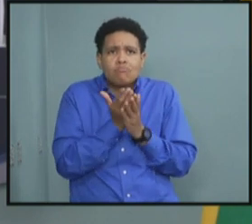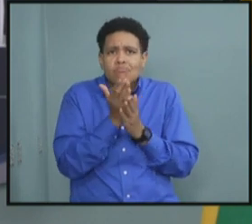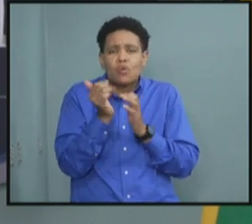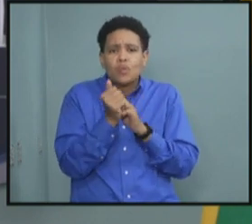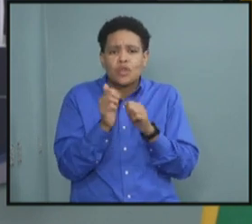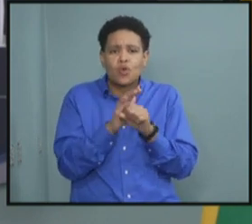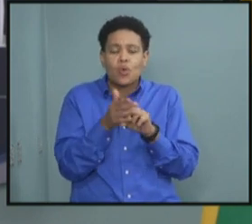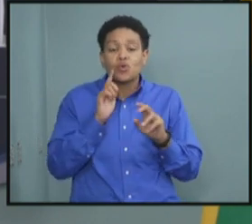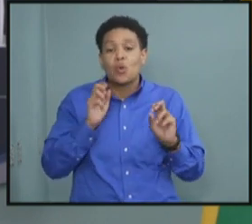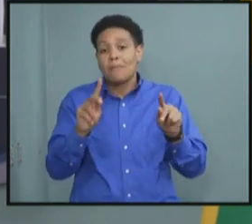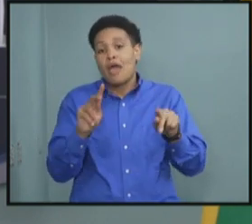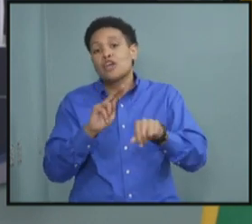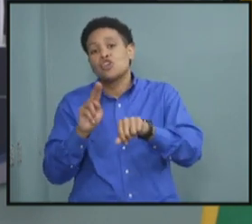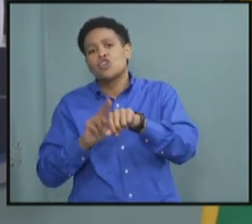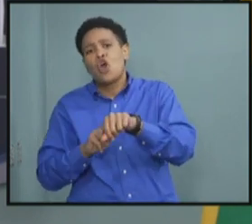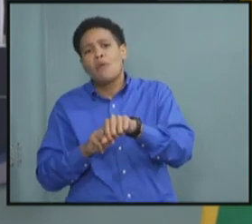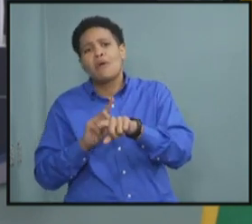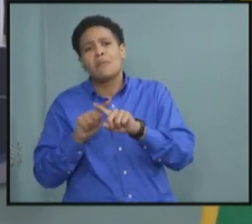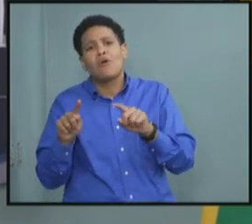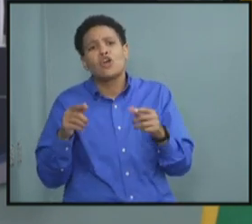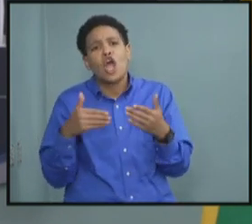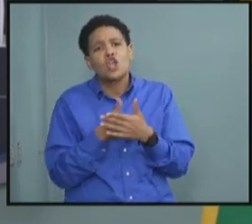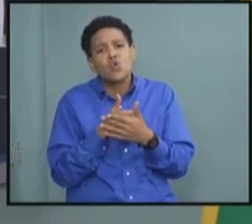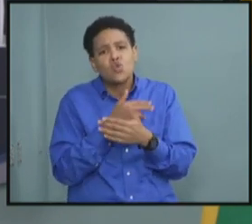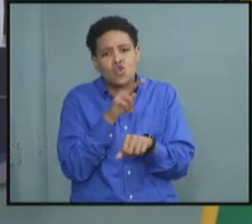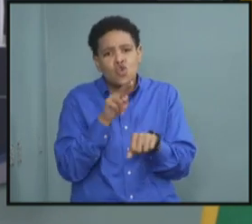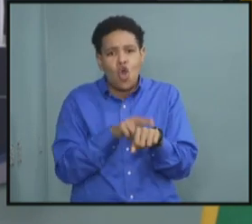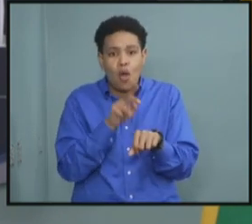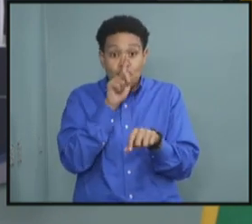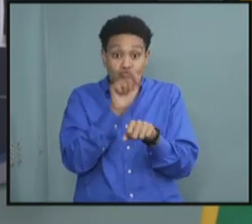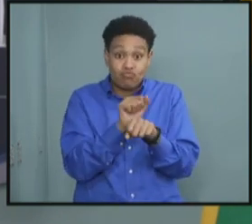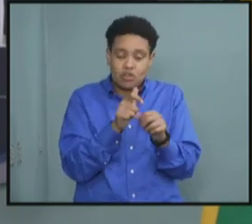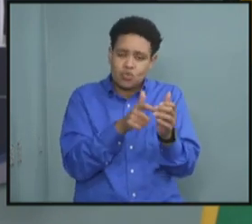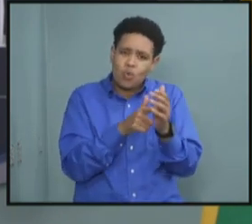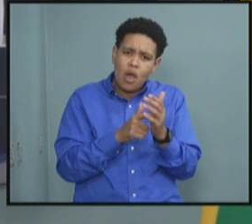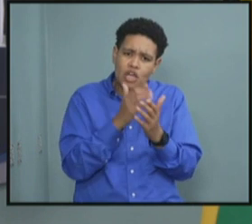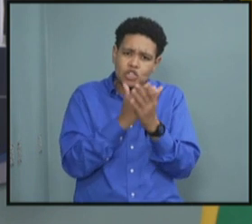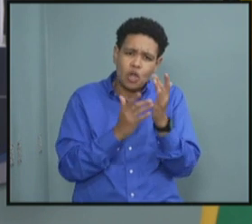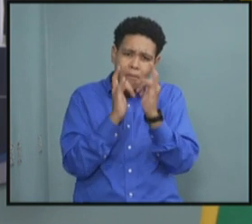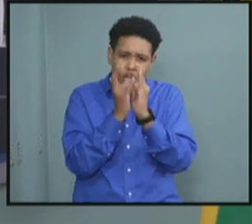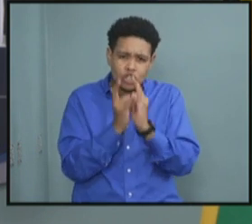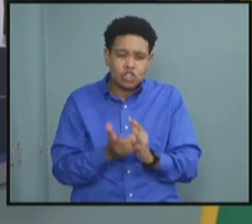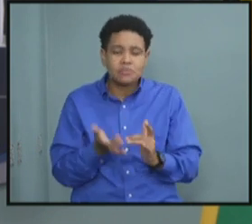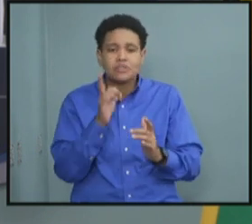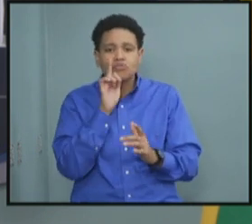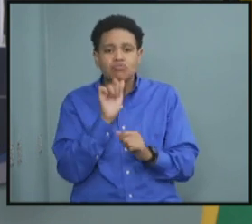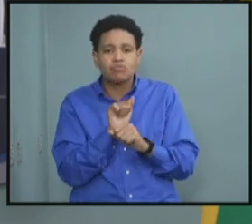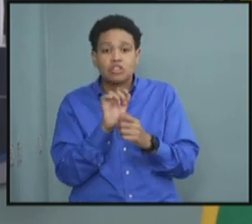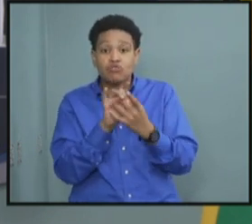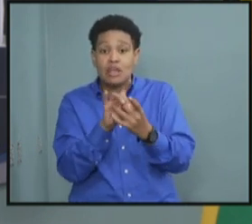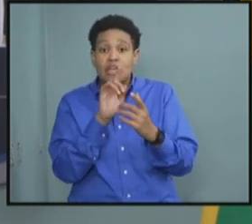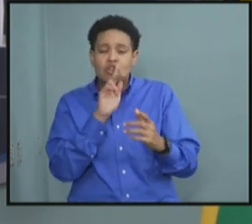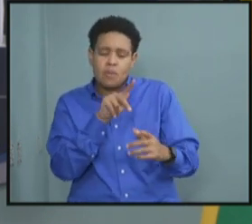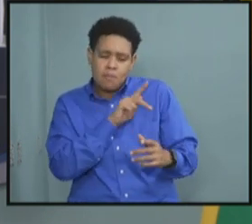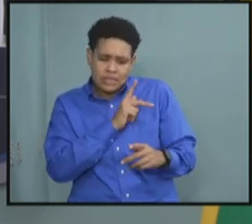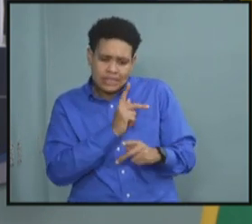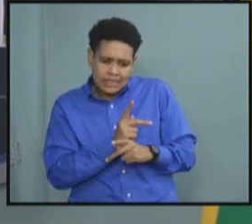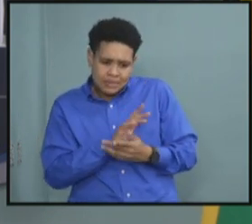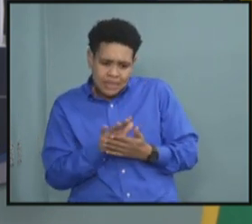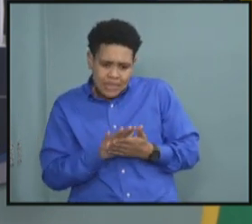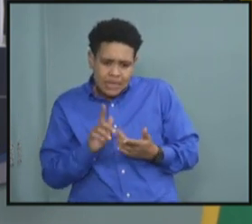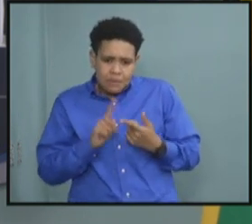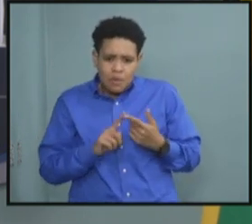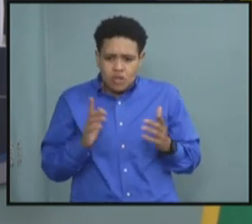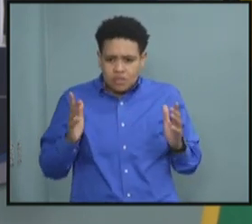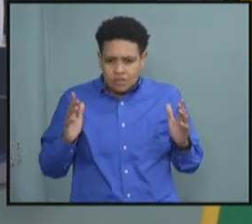to normality, but in a sense, it's a new norm. It requires some adjustments as it relates to personal hygiene and